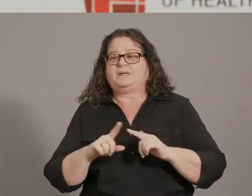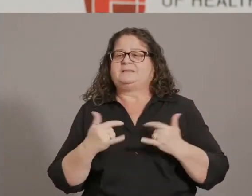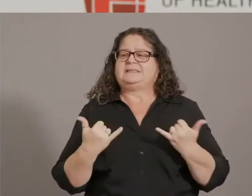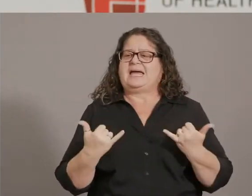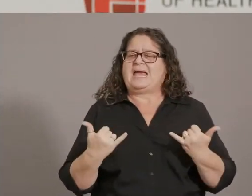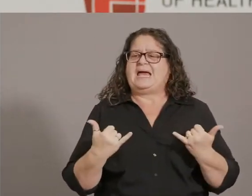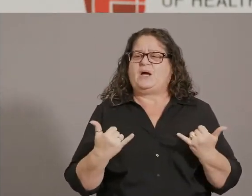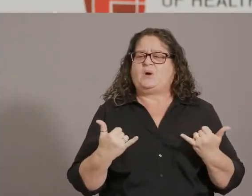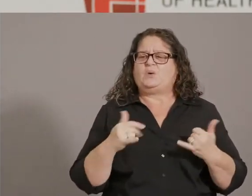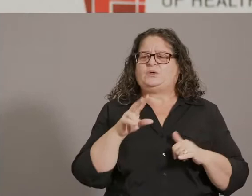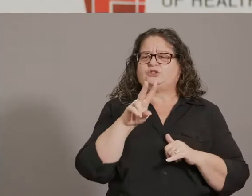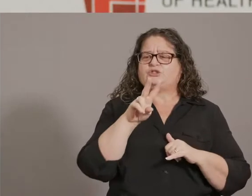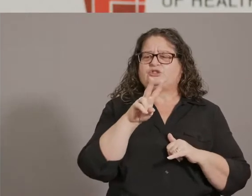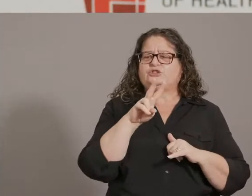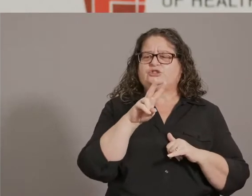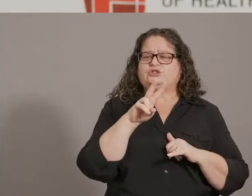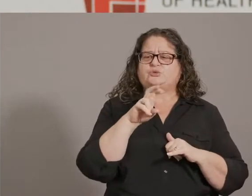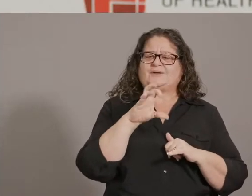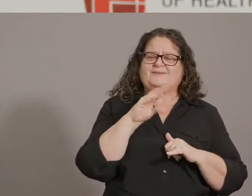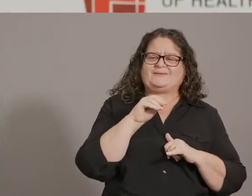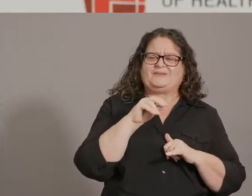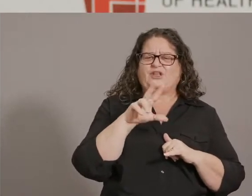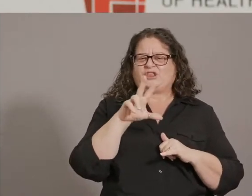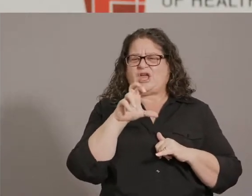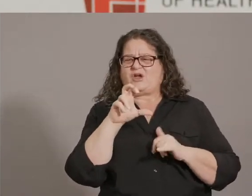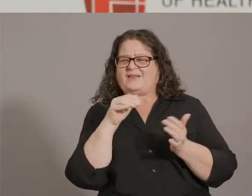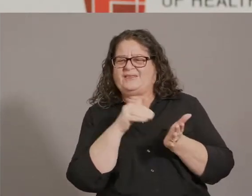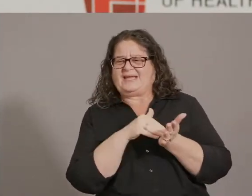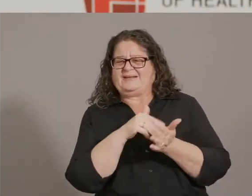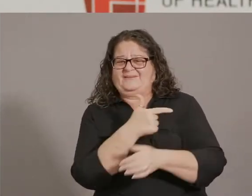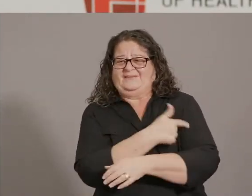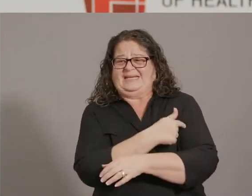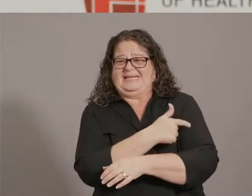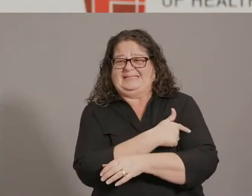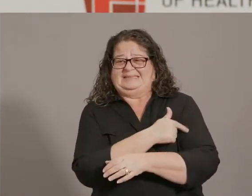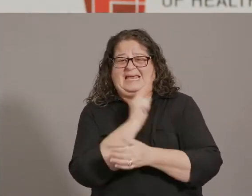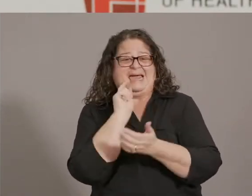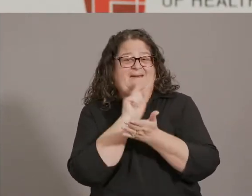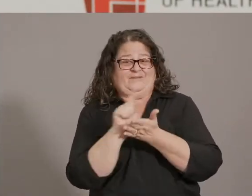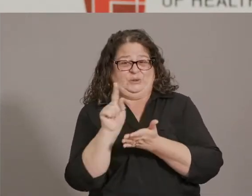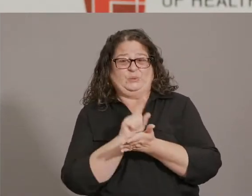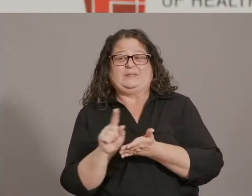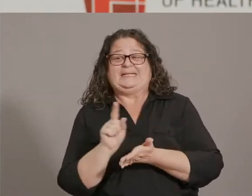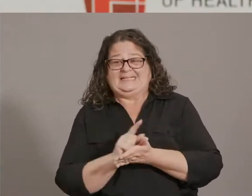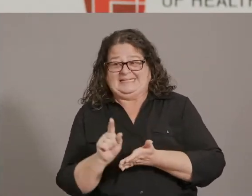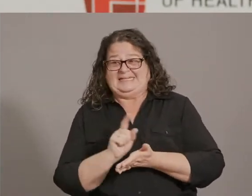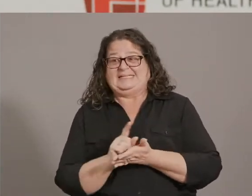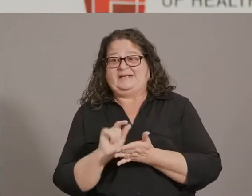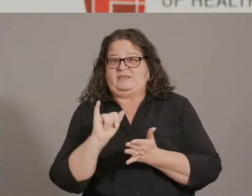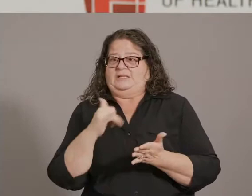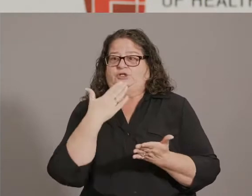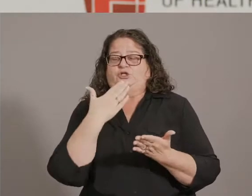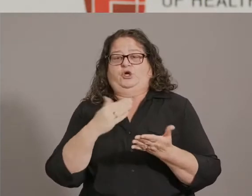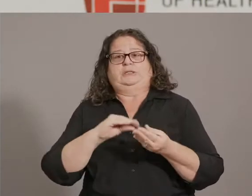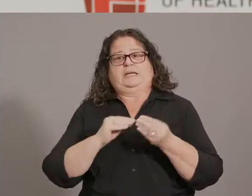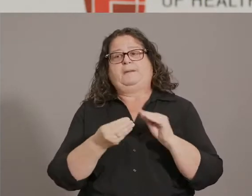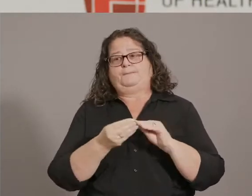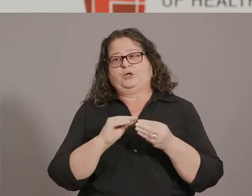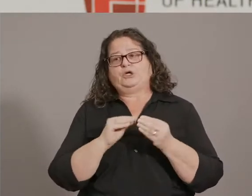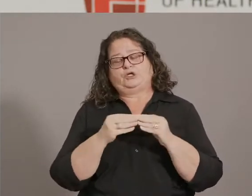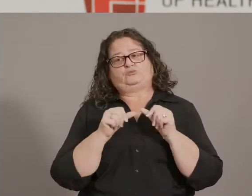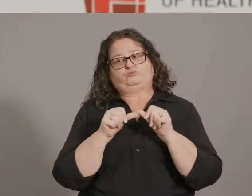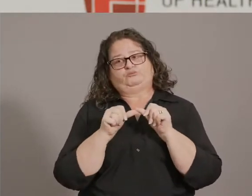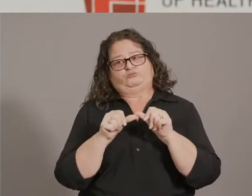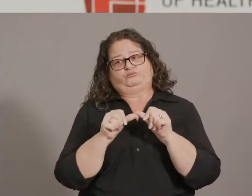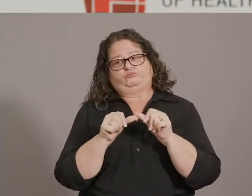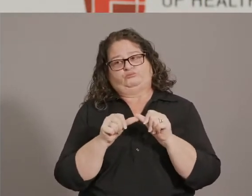250 to 300,000 doses per week. And so that's a pretty good progression. So hopefully we can still